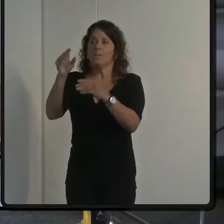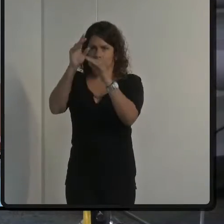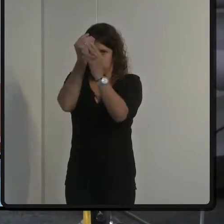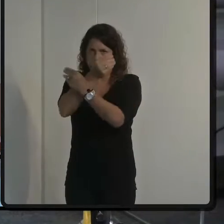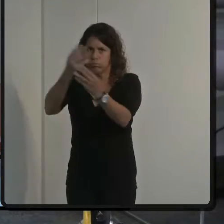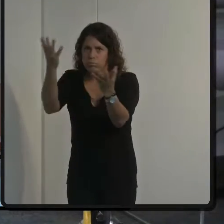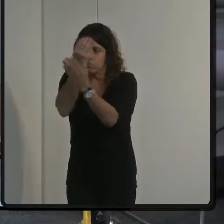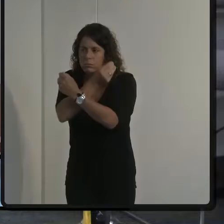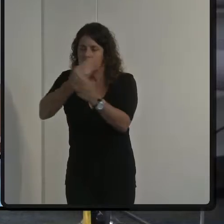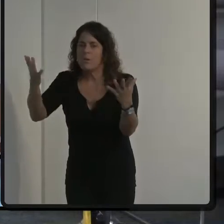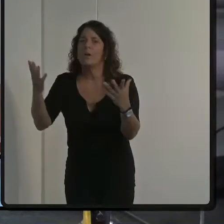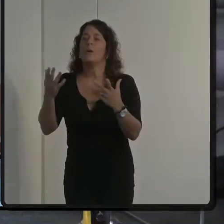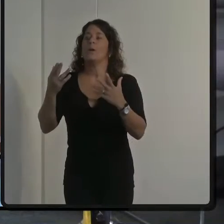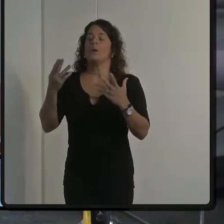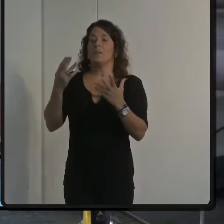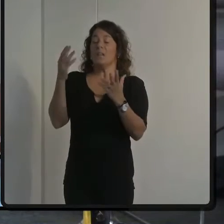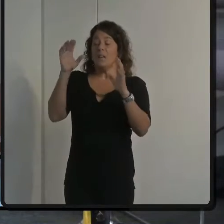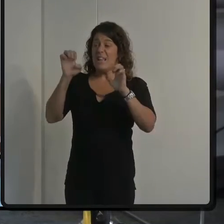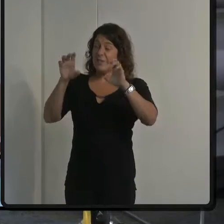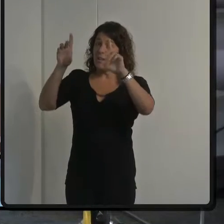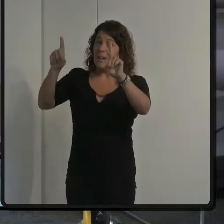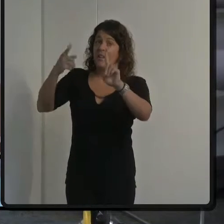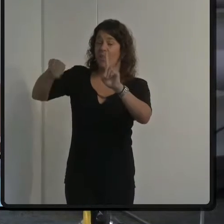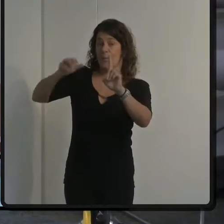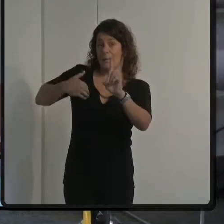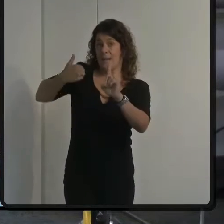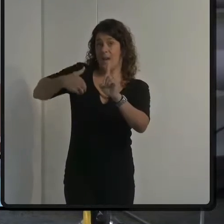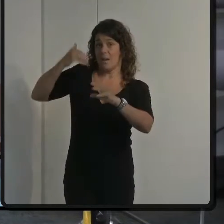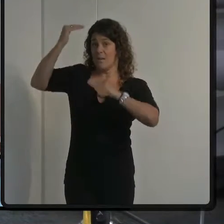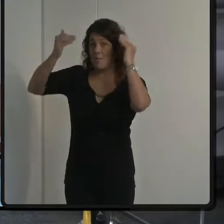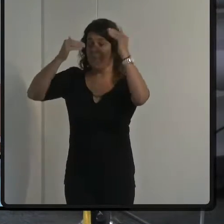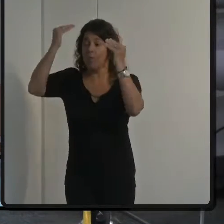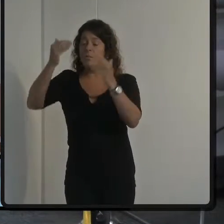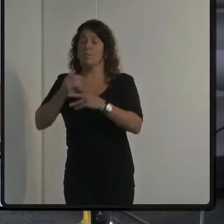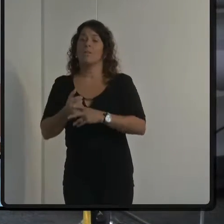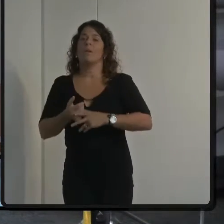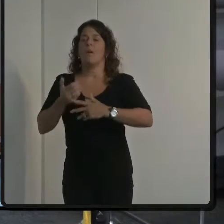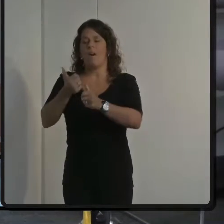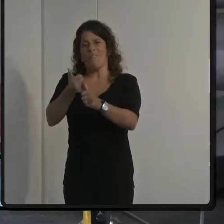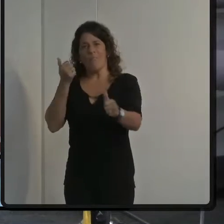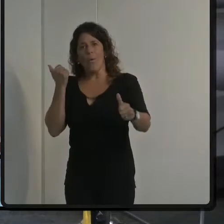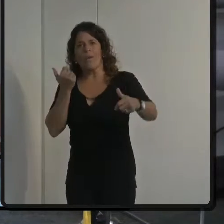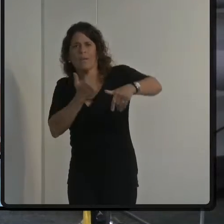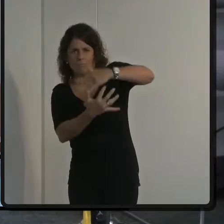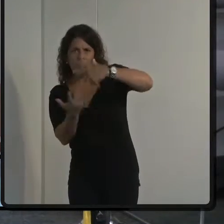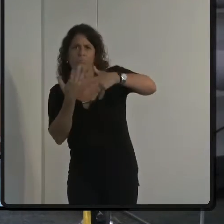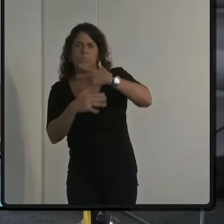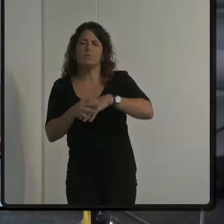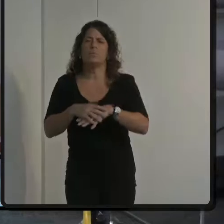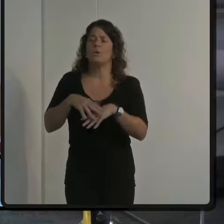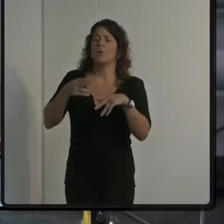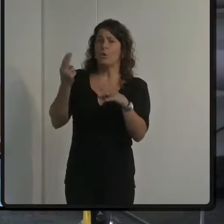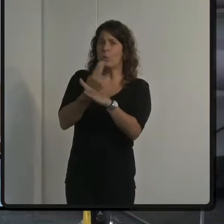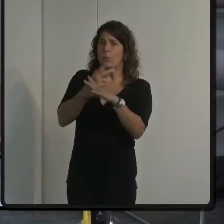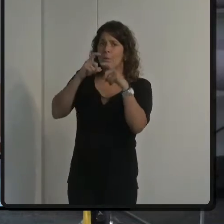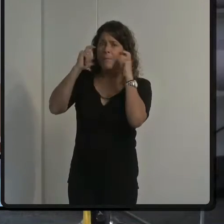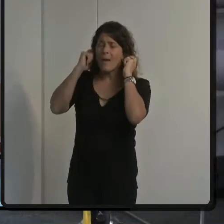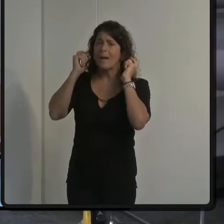of practicing physical distancing, avoid social gatherings, and wearing face coverings while in